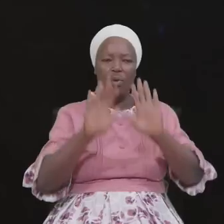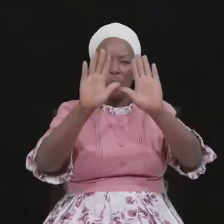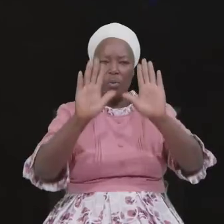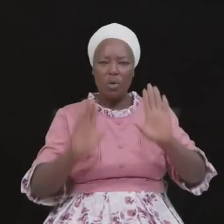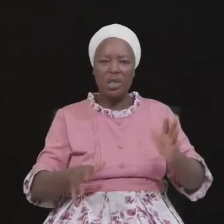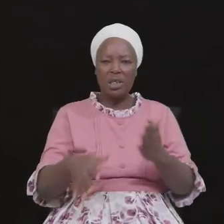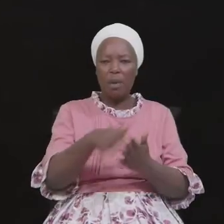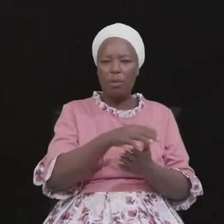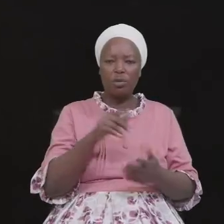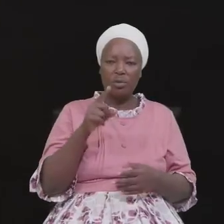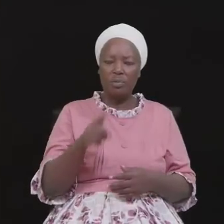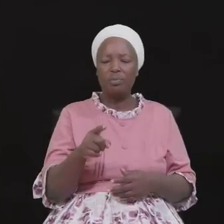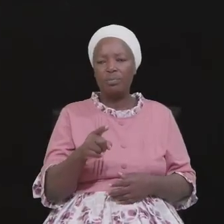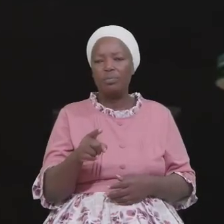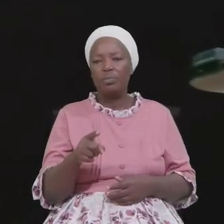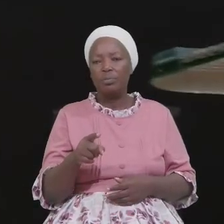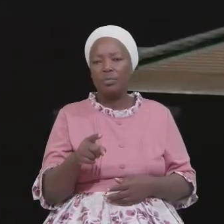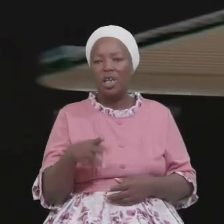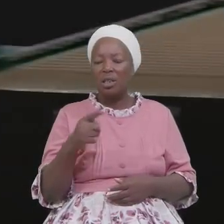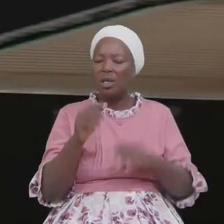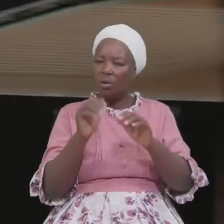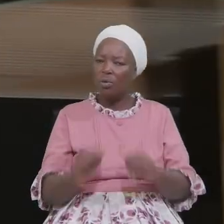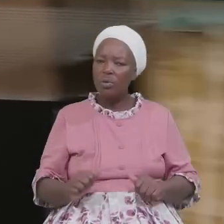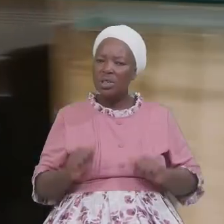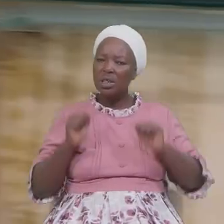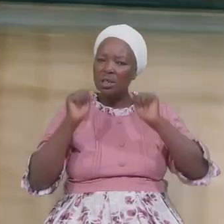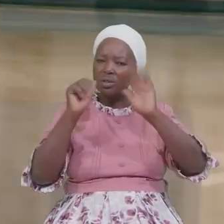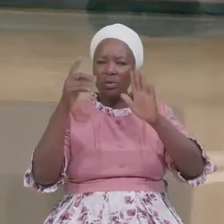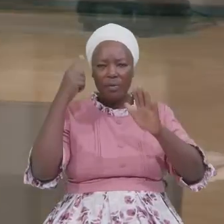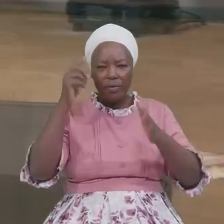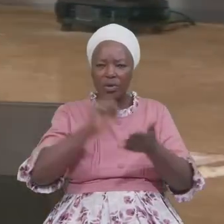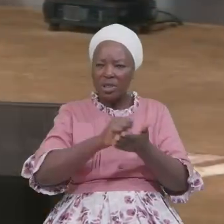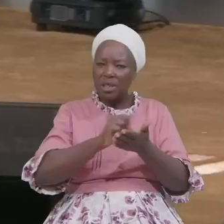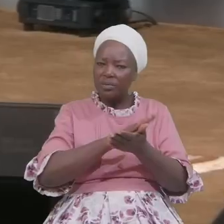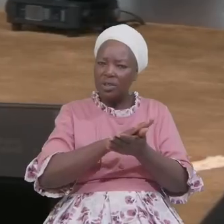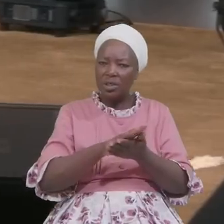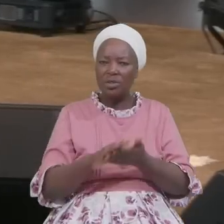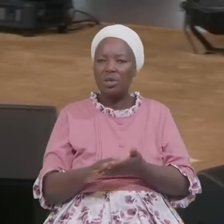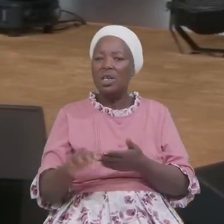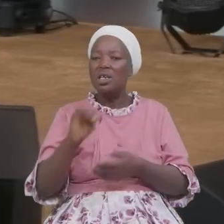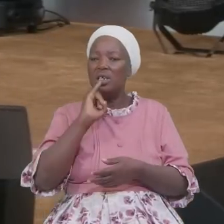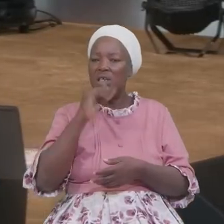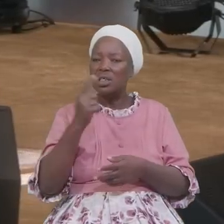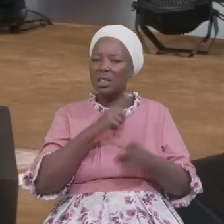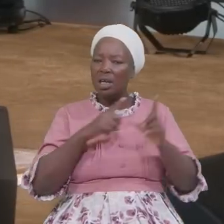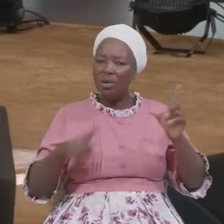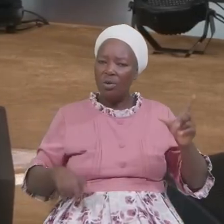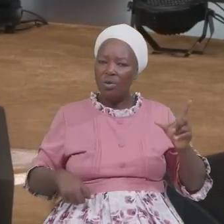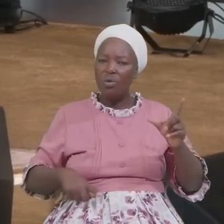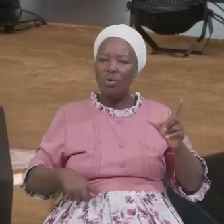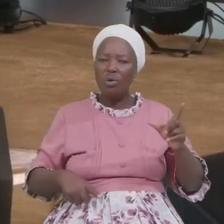wonders among you. The consecration for sanctification is the Lord ultimately